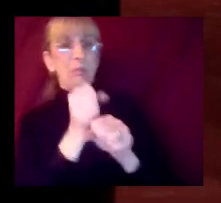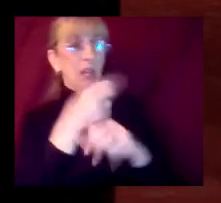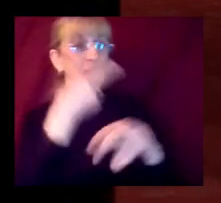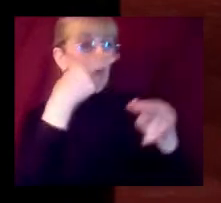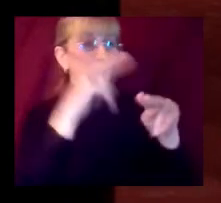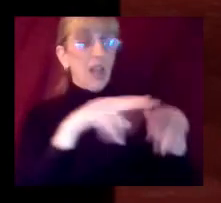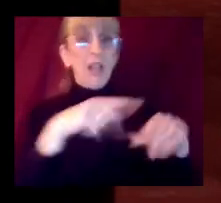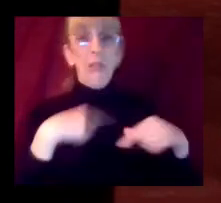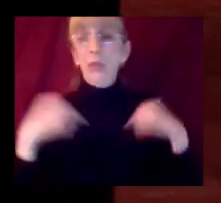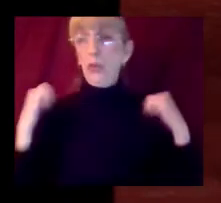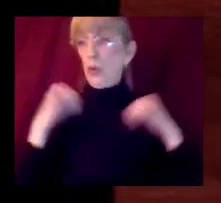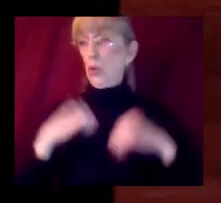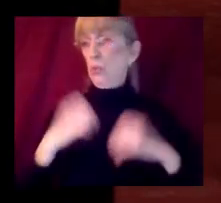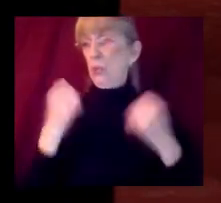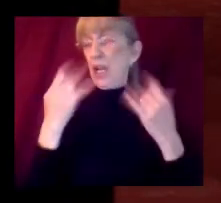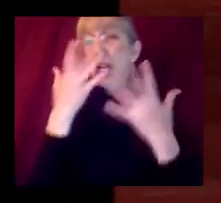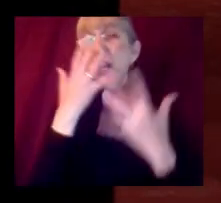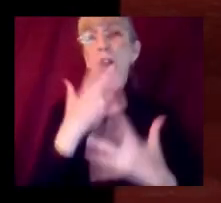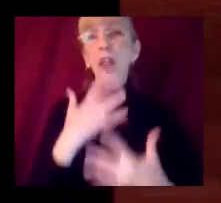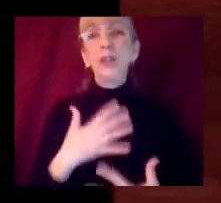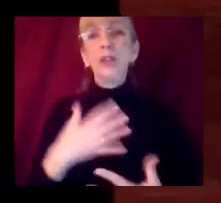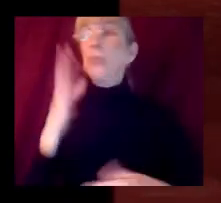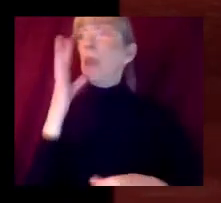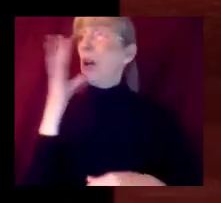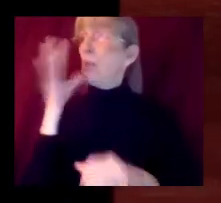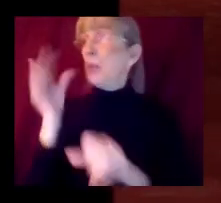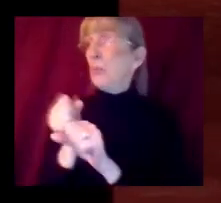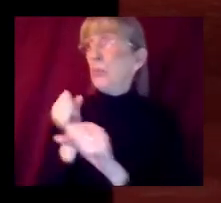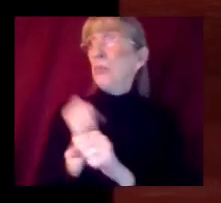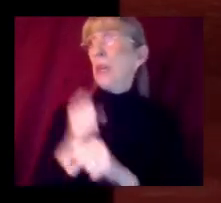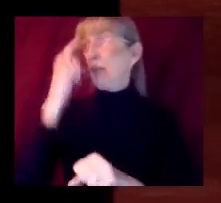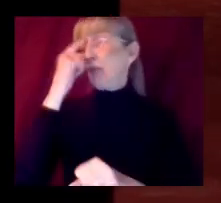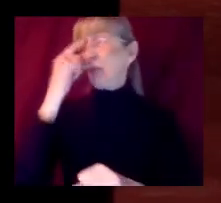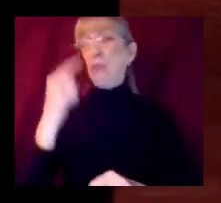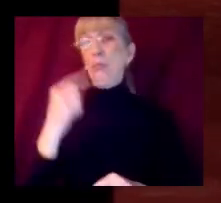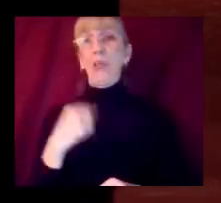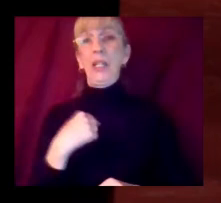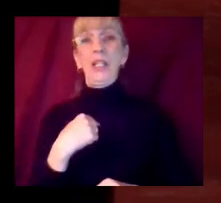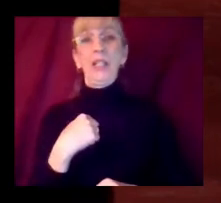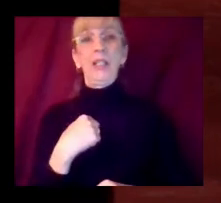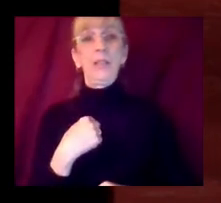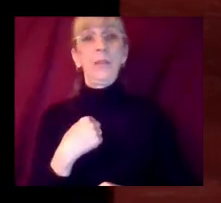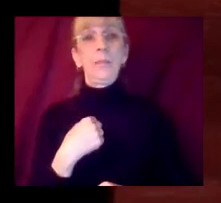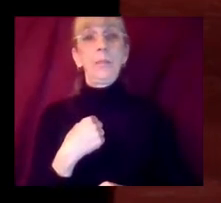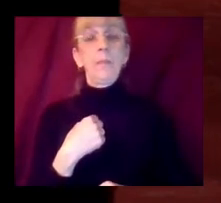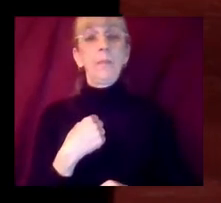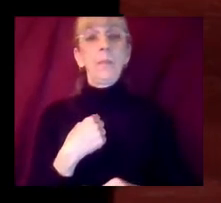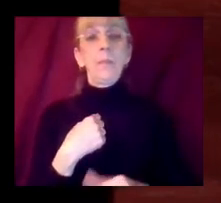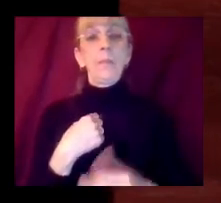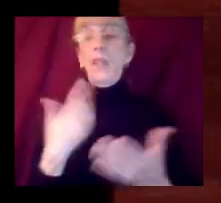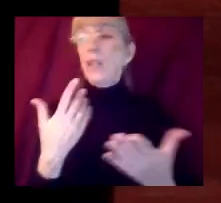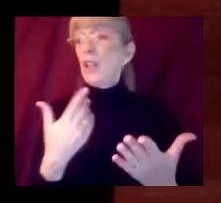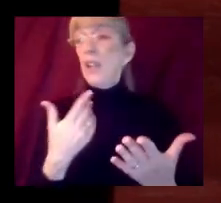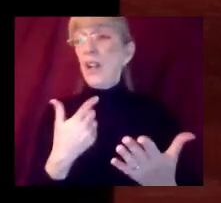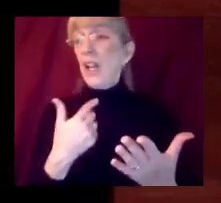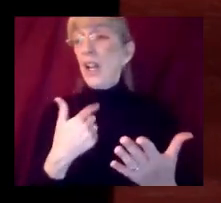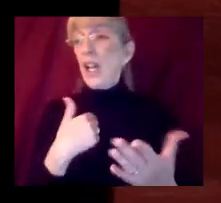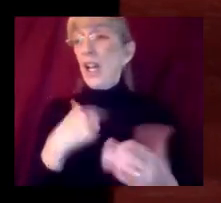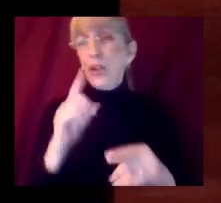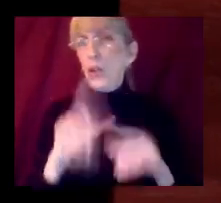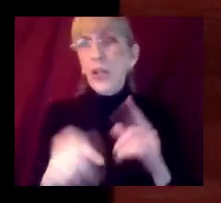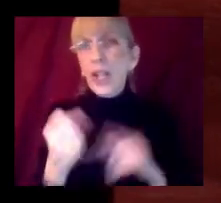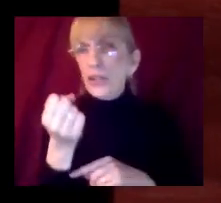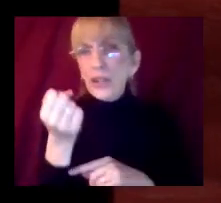many colors Mama made for me. And oh, I couldn't understand